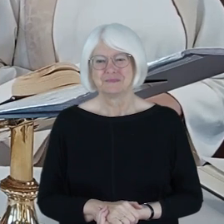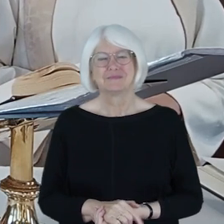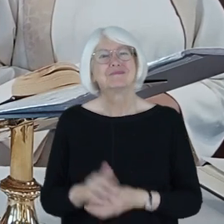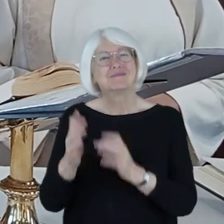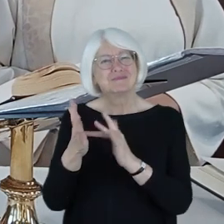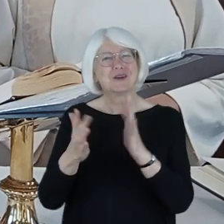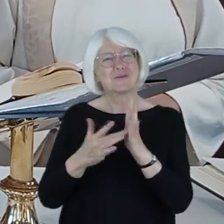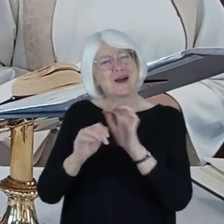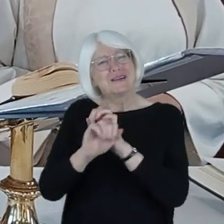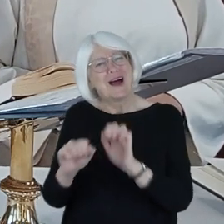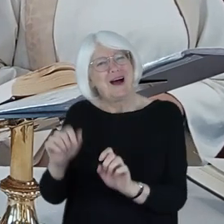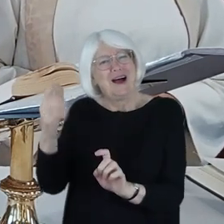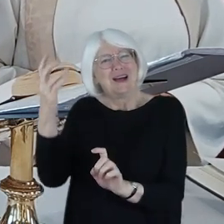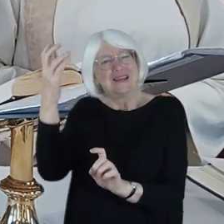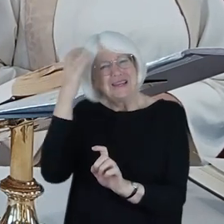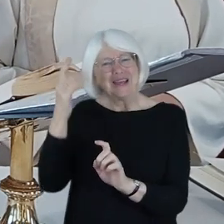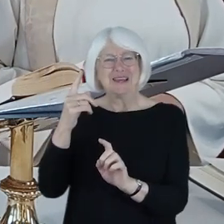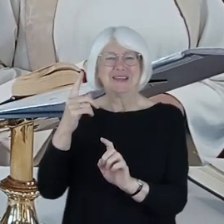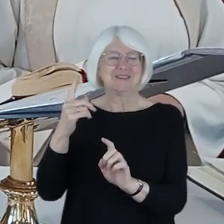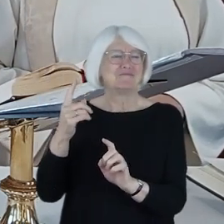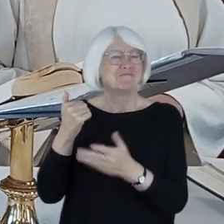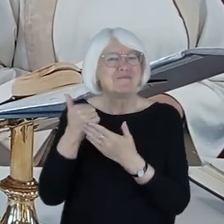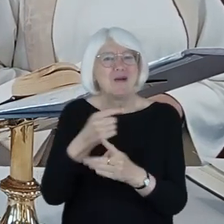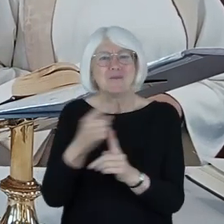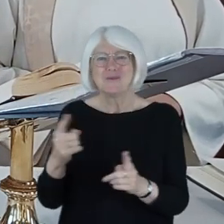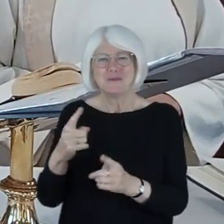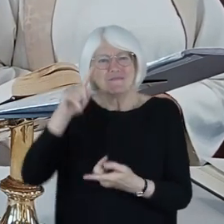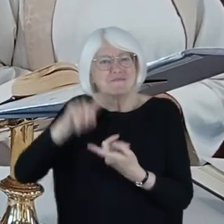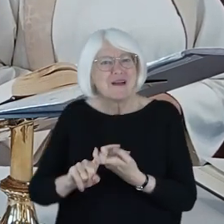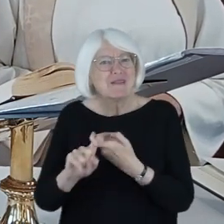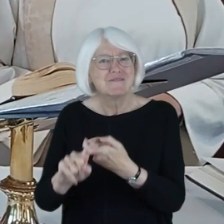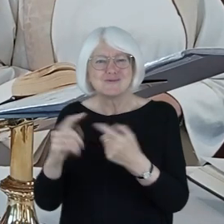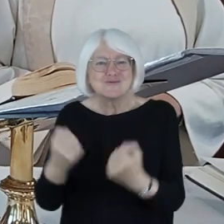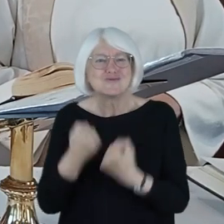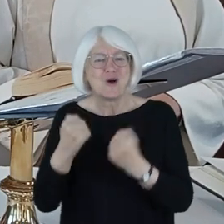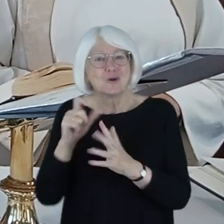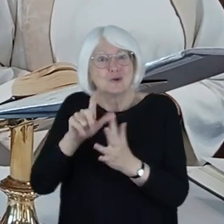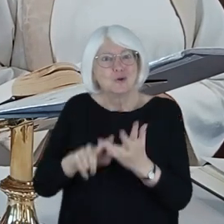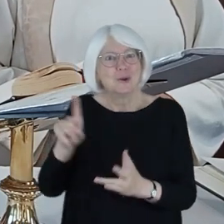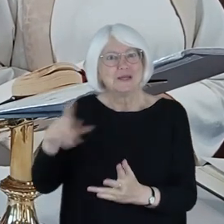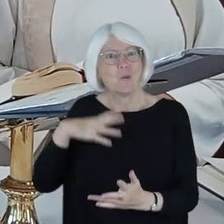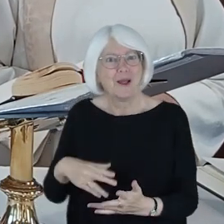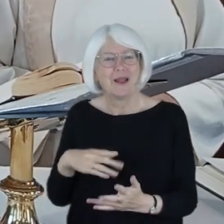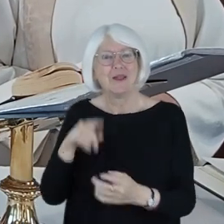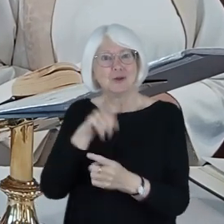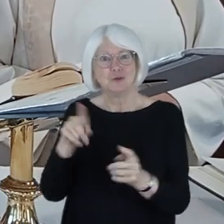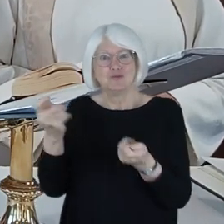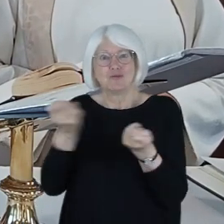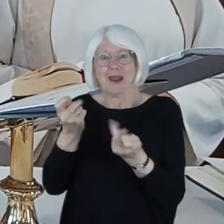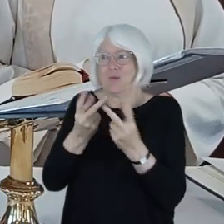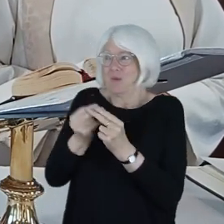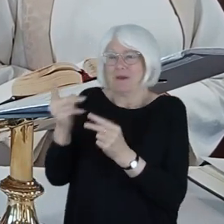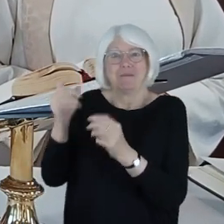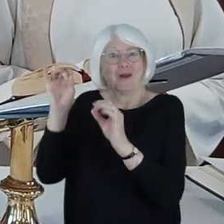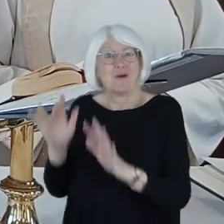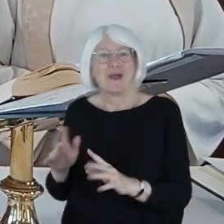Christ our King, make you faithful and strong to do his will, that you may reign with him in glory. And the